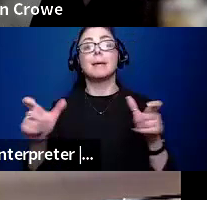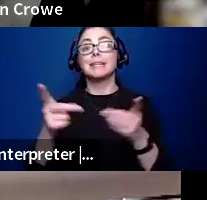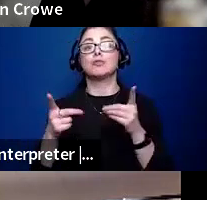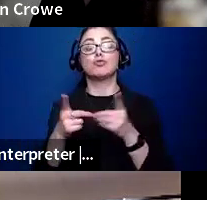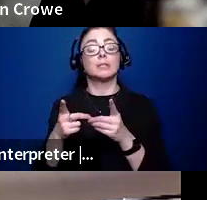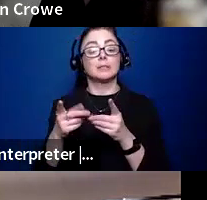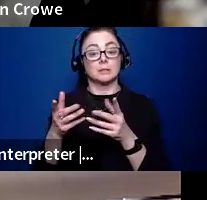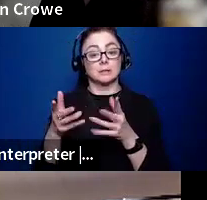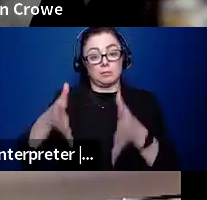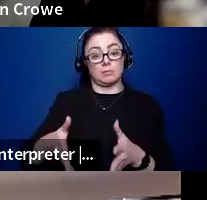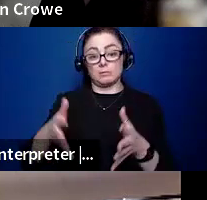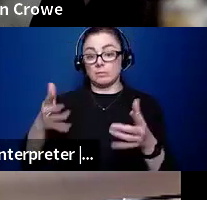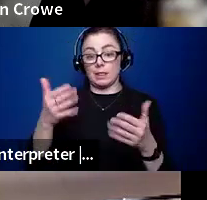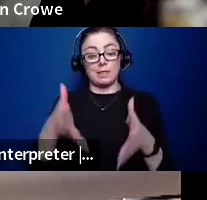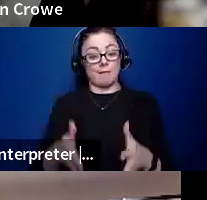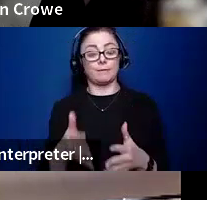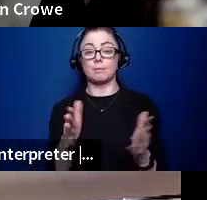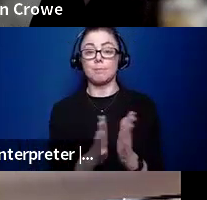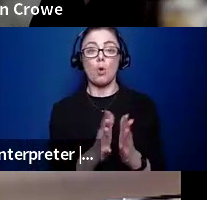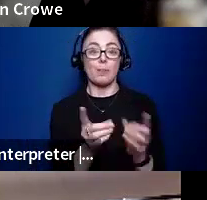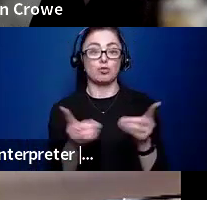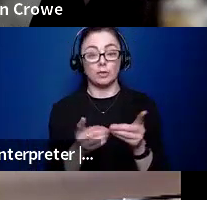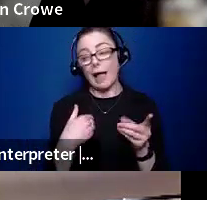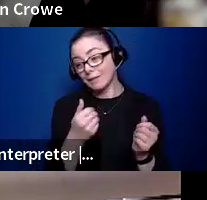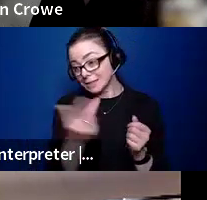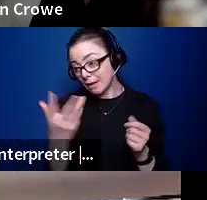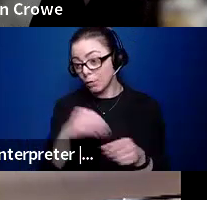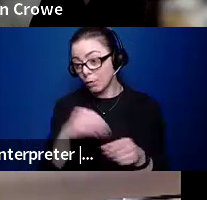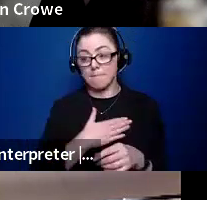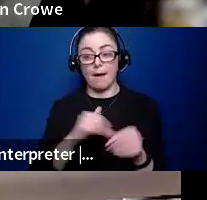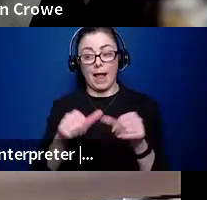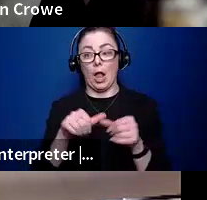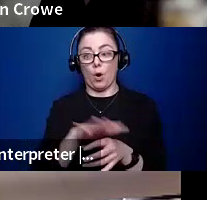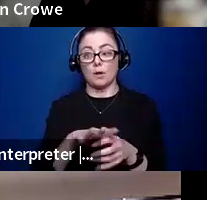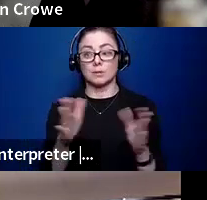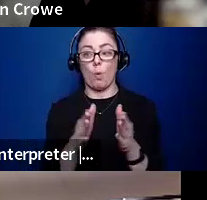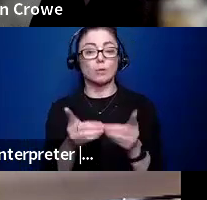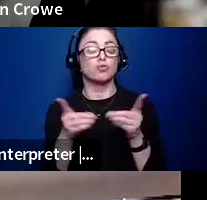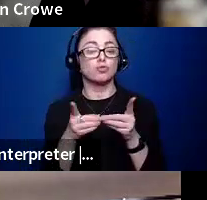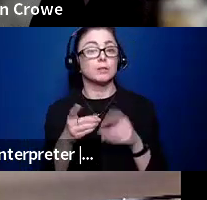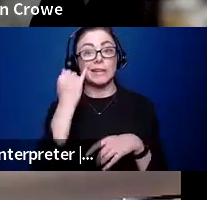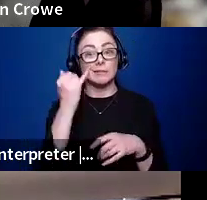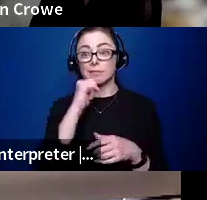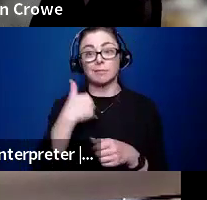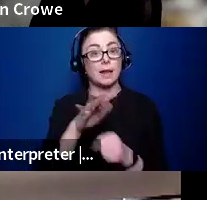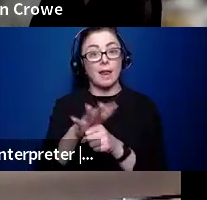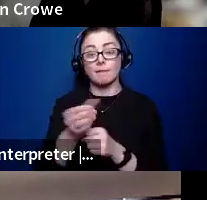leave our small districts. And there are several within my area. If there's less funding to procure the services the AEAs